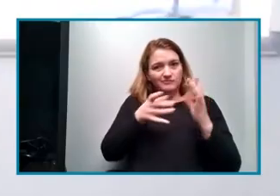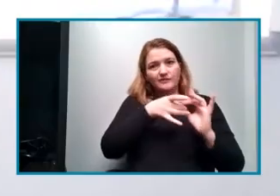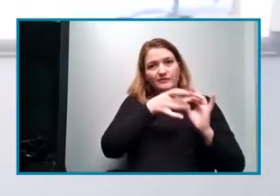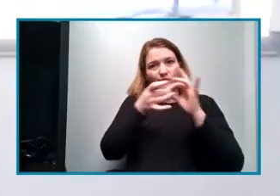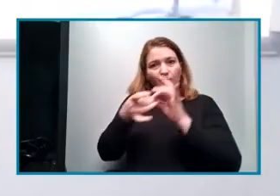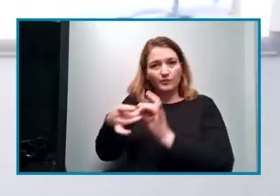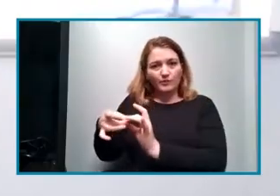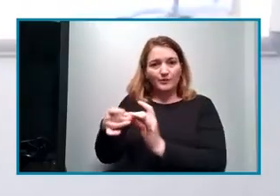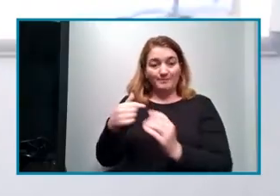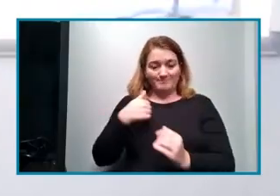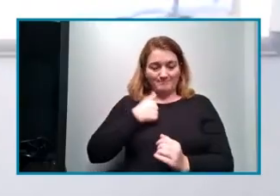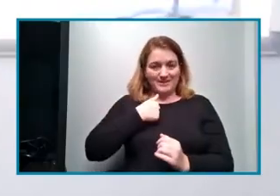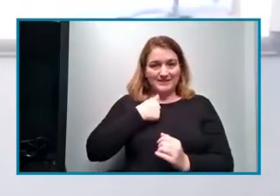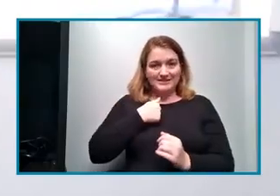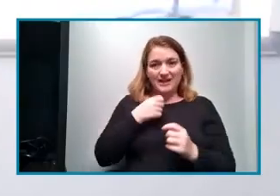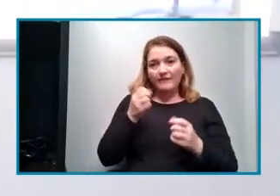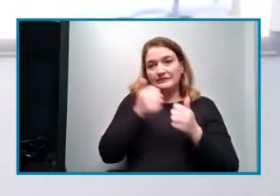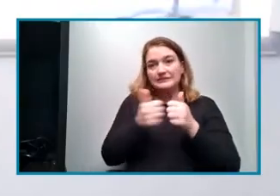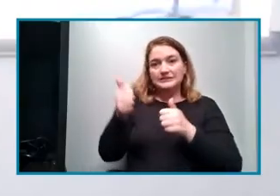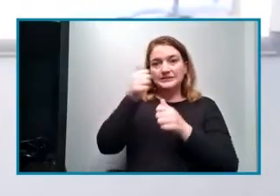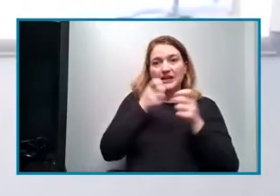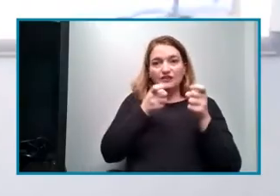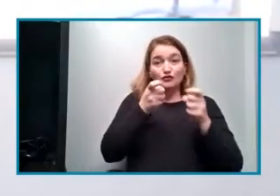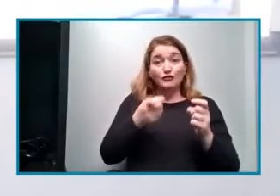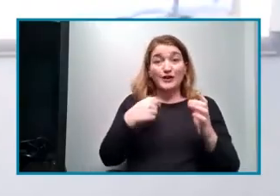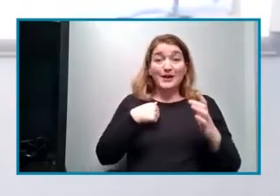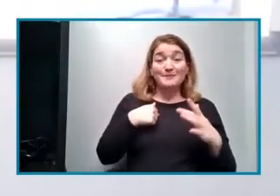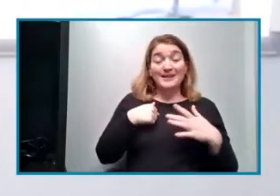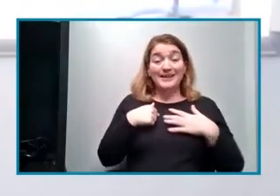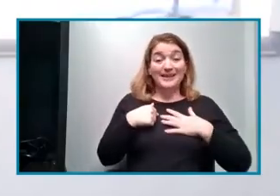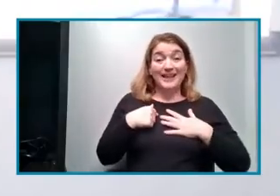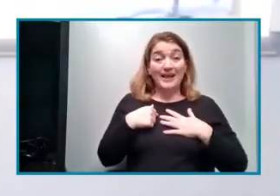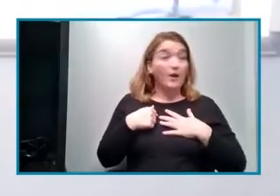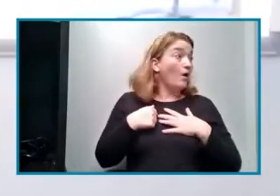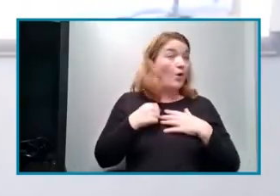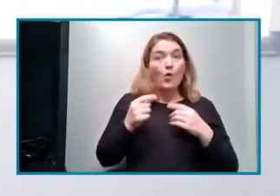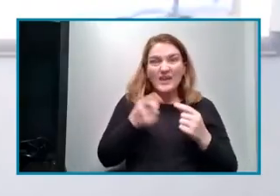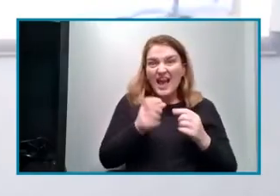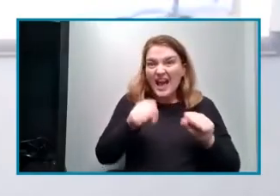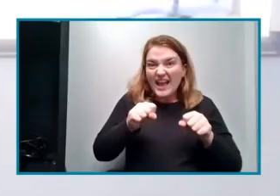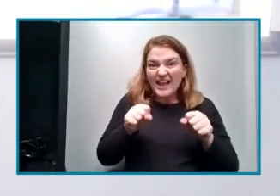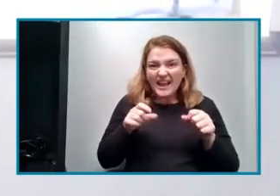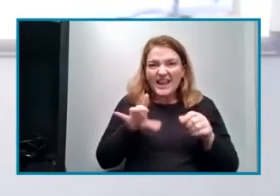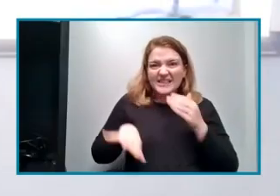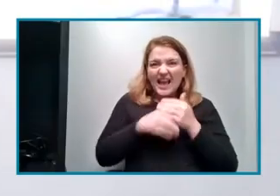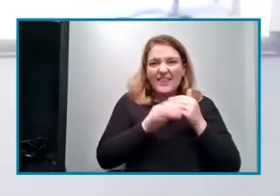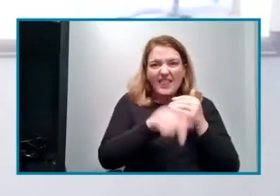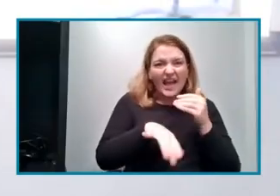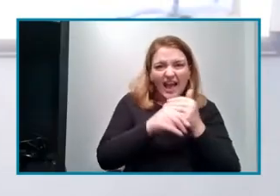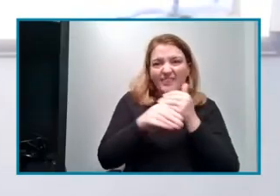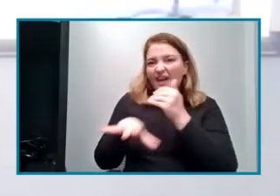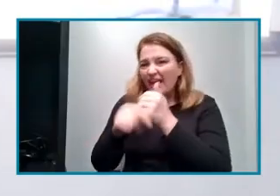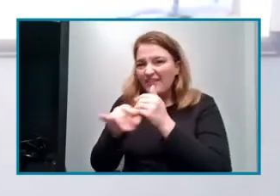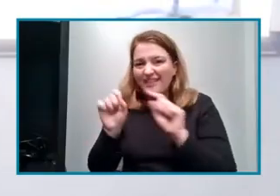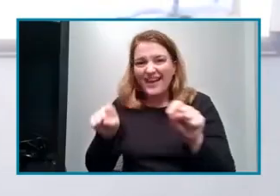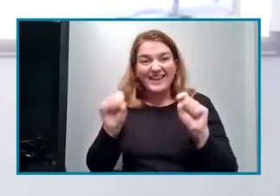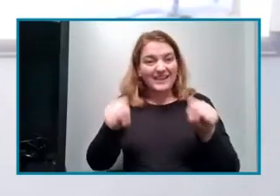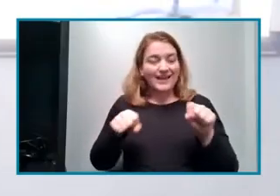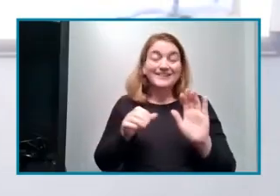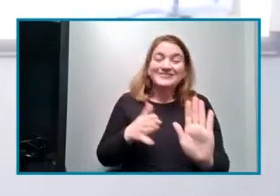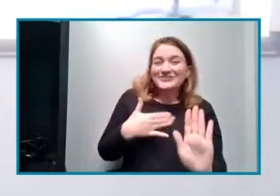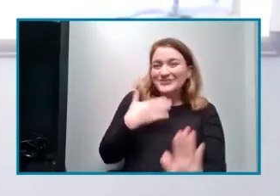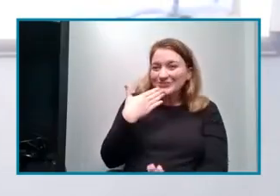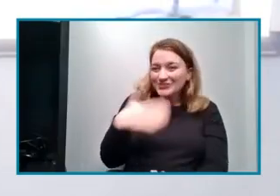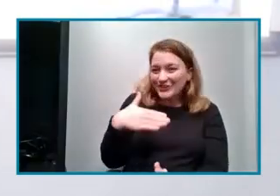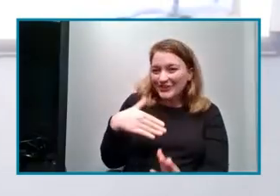be a squirrel with things where I'm just like, oh, shining object, and that's cool, and let's do that and tack it on. And sometimes that's fine. And